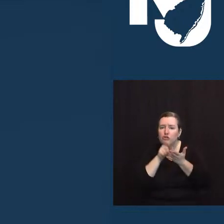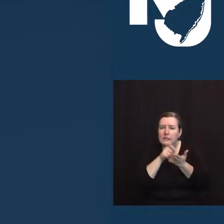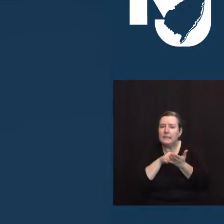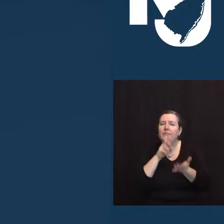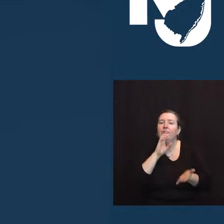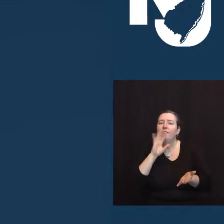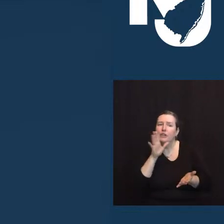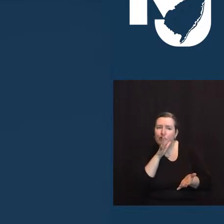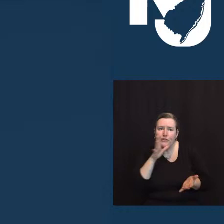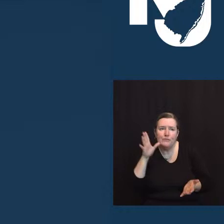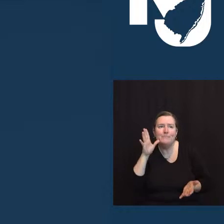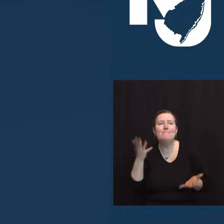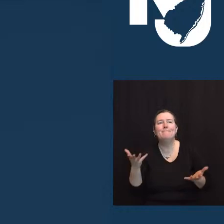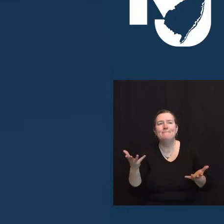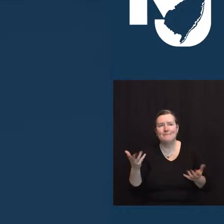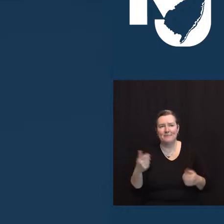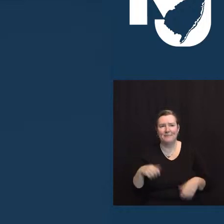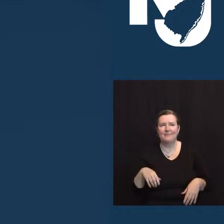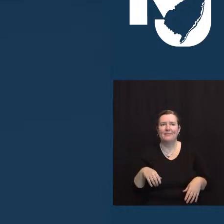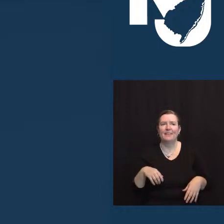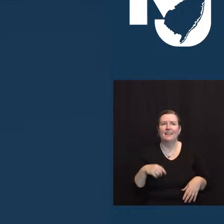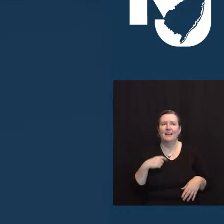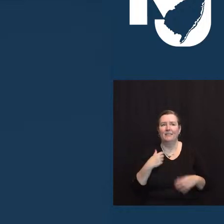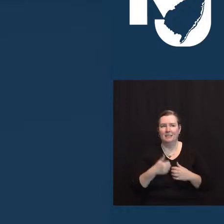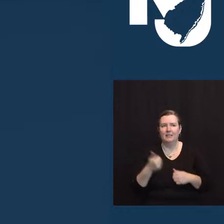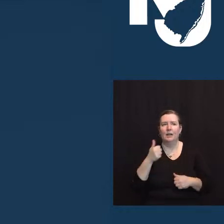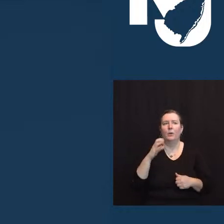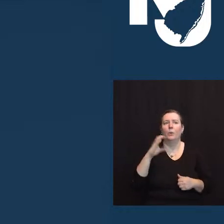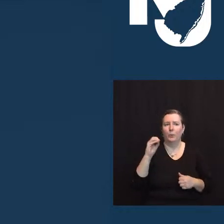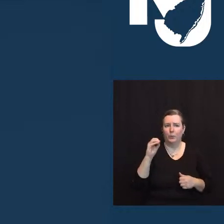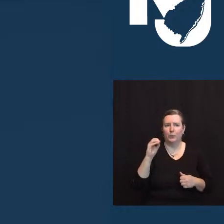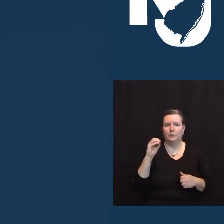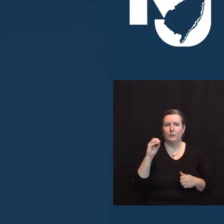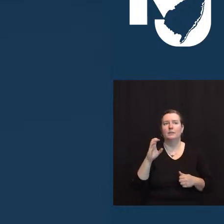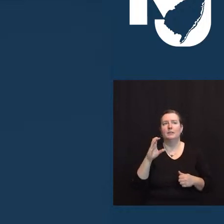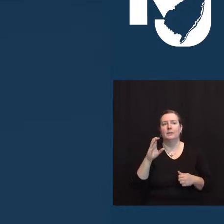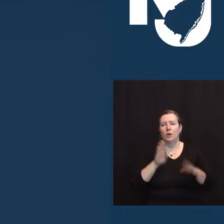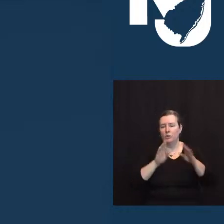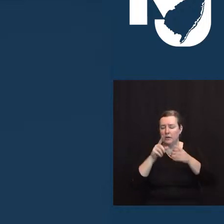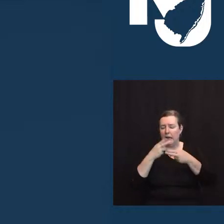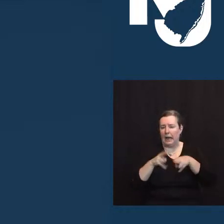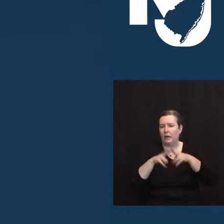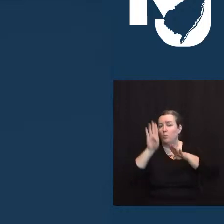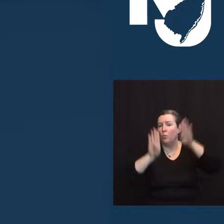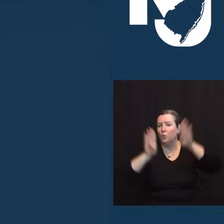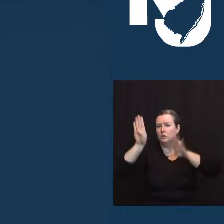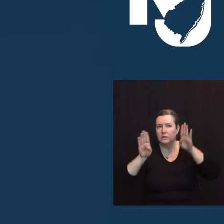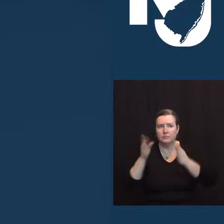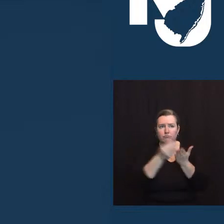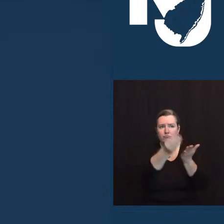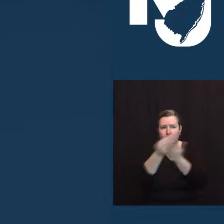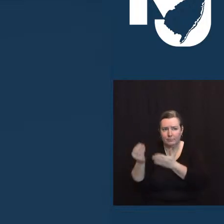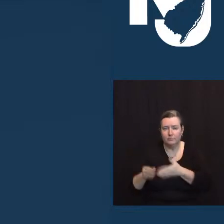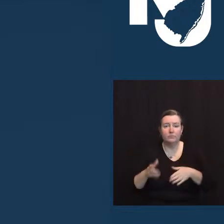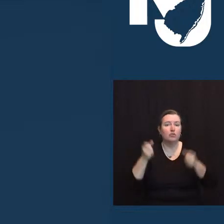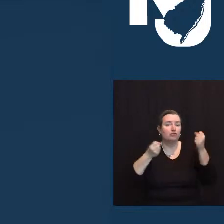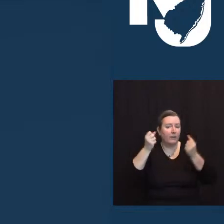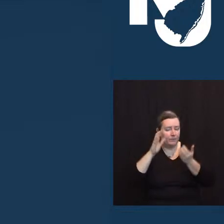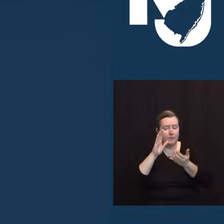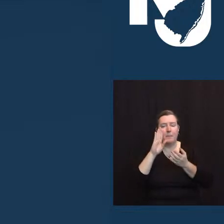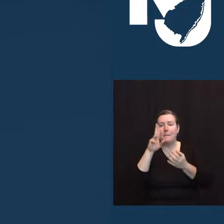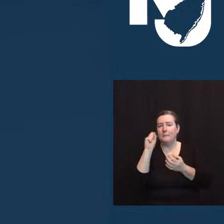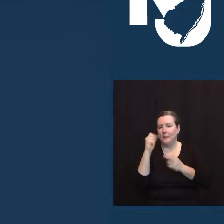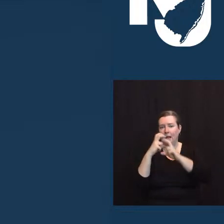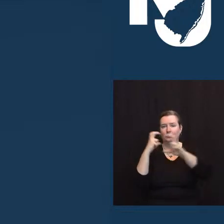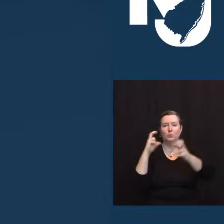Vineco egg auction. He drove a school bus, and he was even a bartender. He also served Weymouth Township as the public